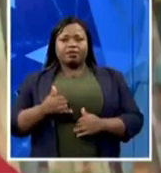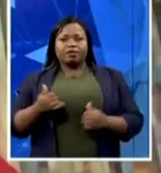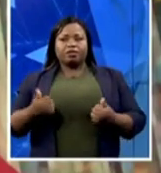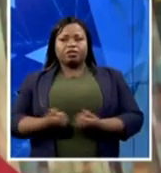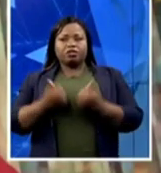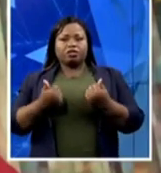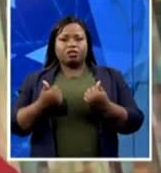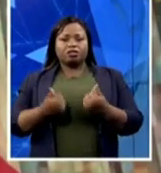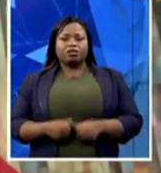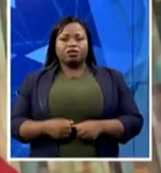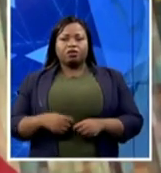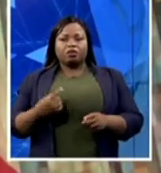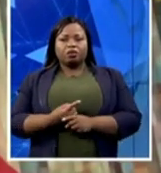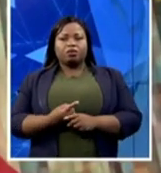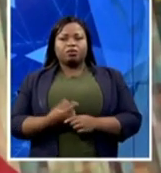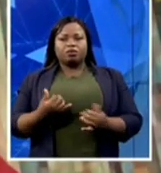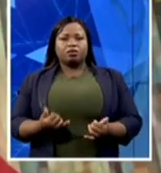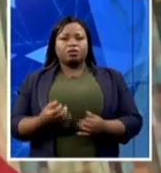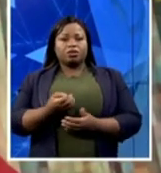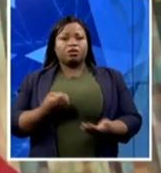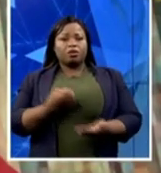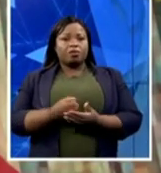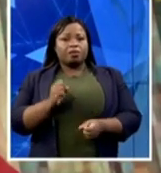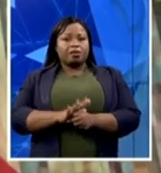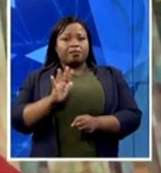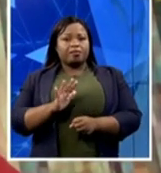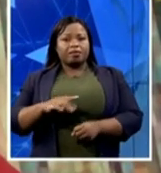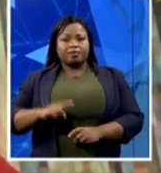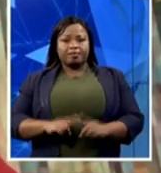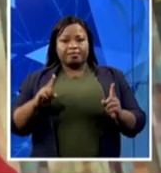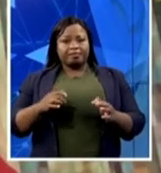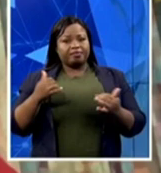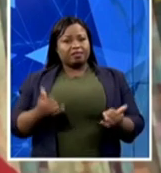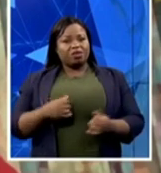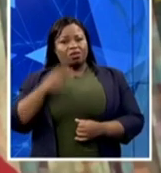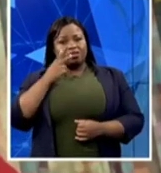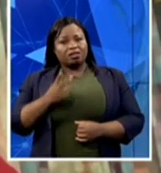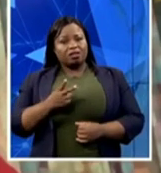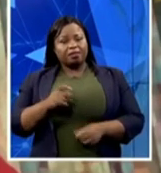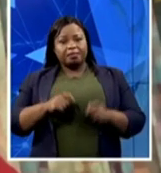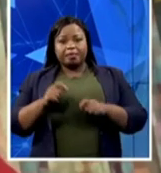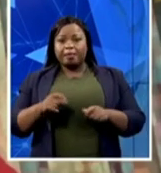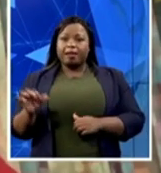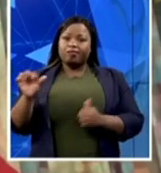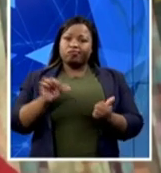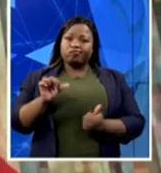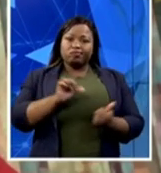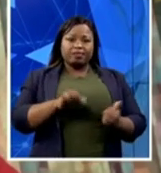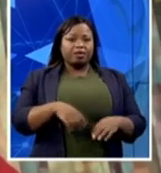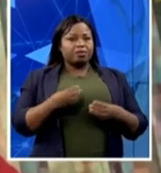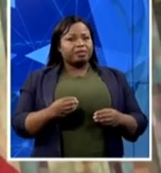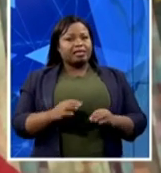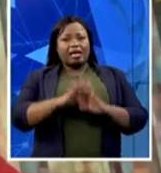economic impact and how soon people want to go back to business as usual in terms of commercial